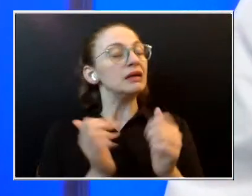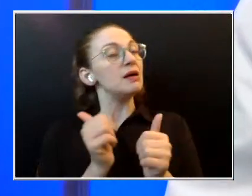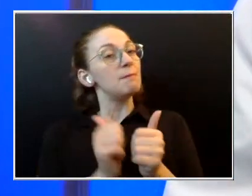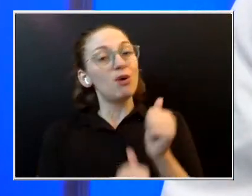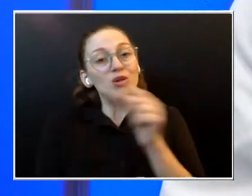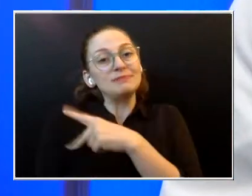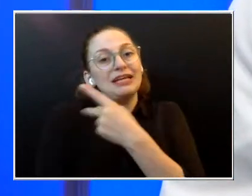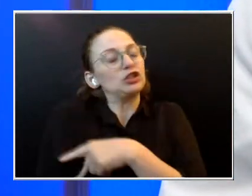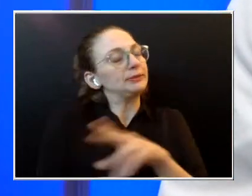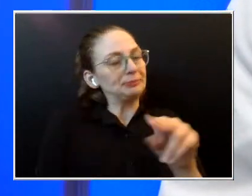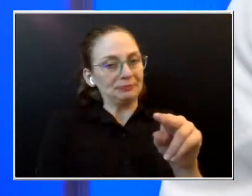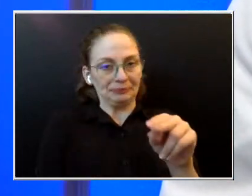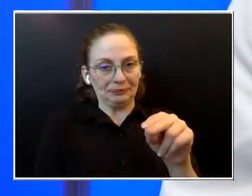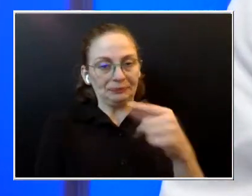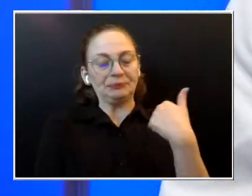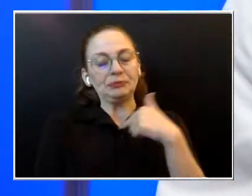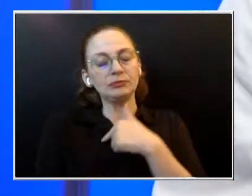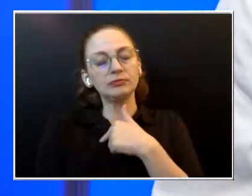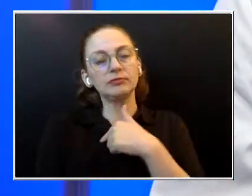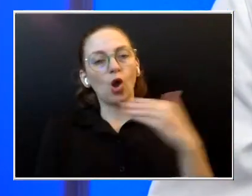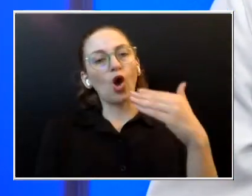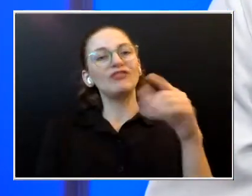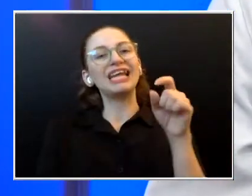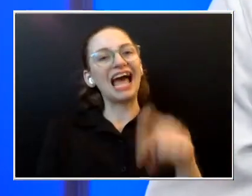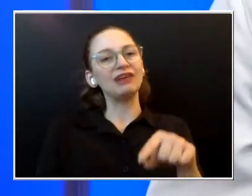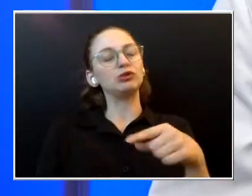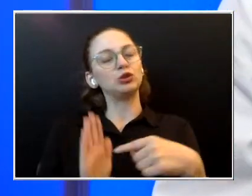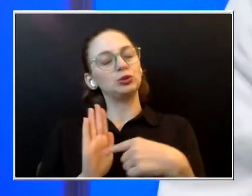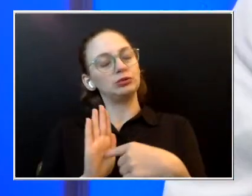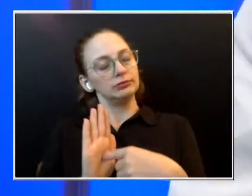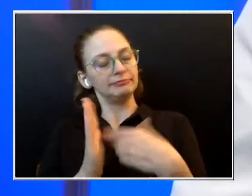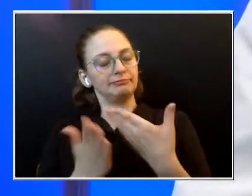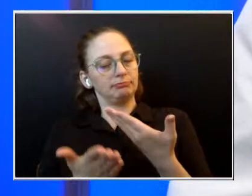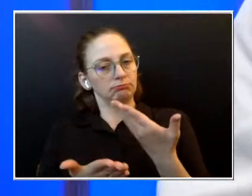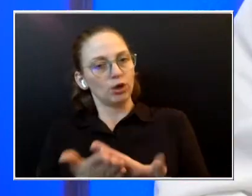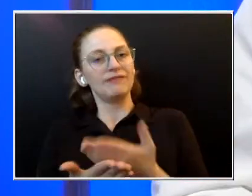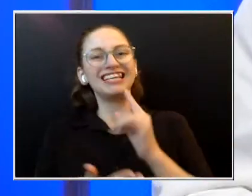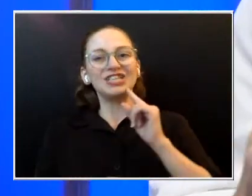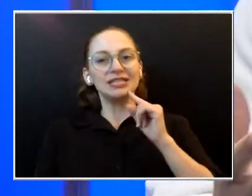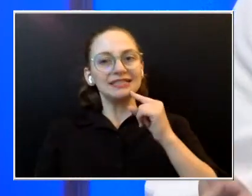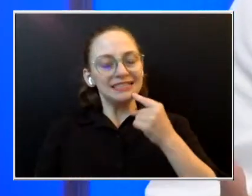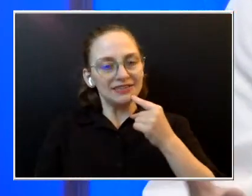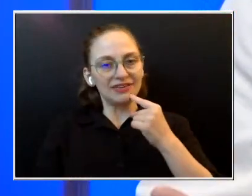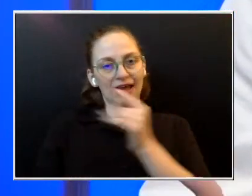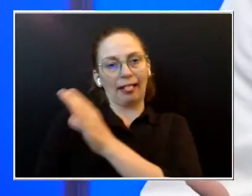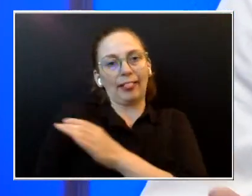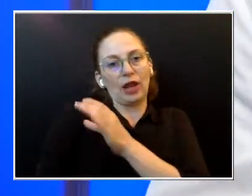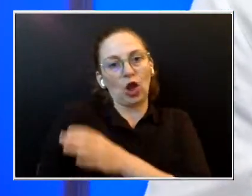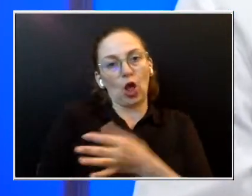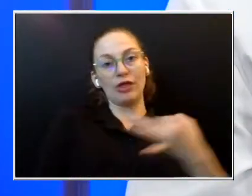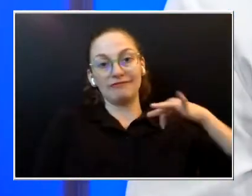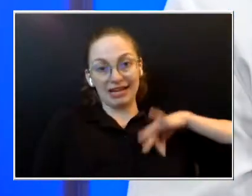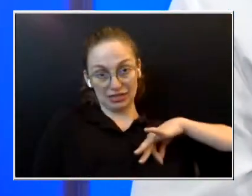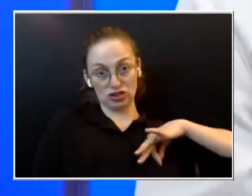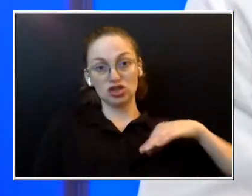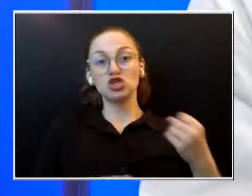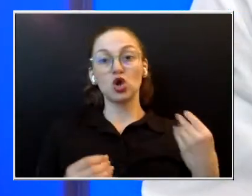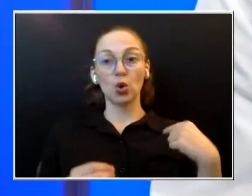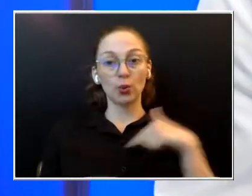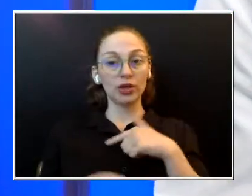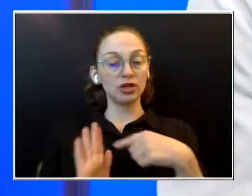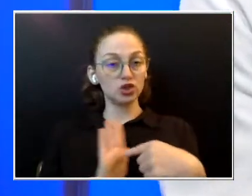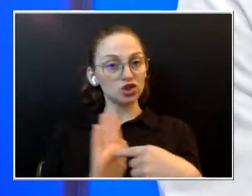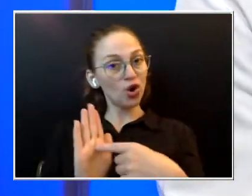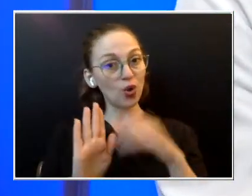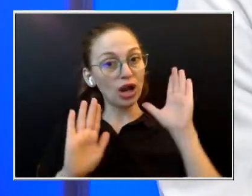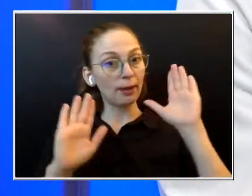demonstrate that there's a significant clinical advantage. And so in that case, we employ our dosimetrists and our physicists, and we provide comparative plans, much like the images that I showed you,